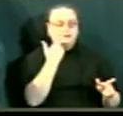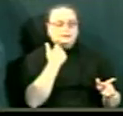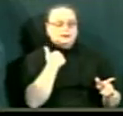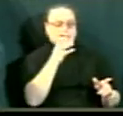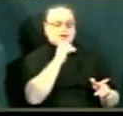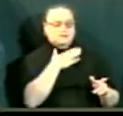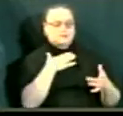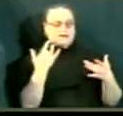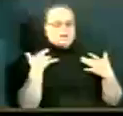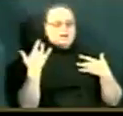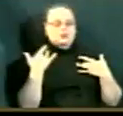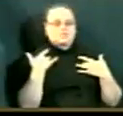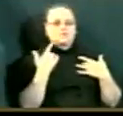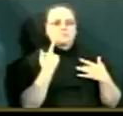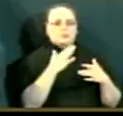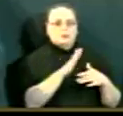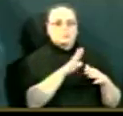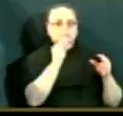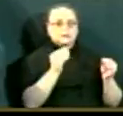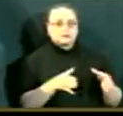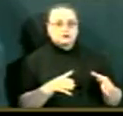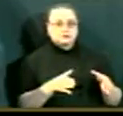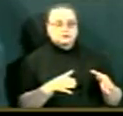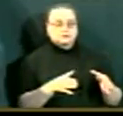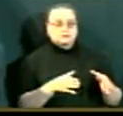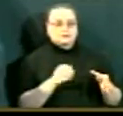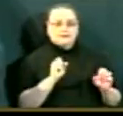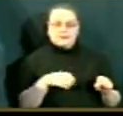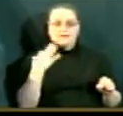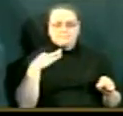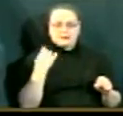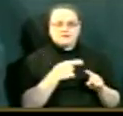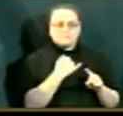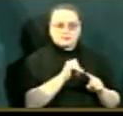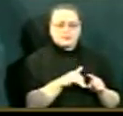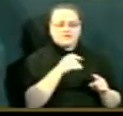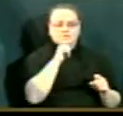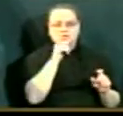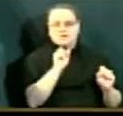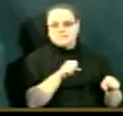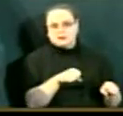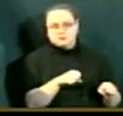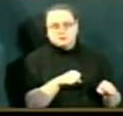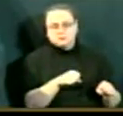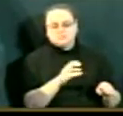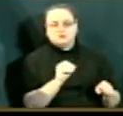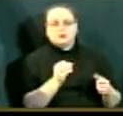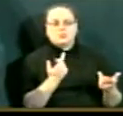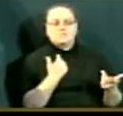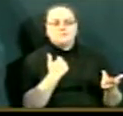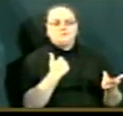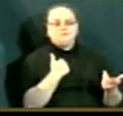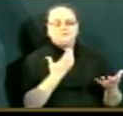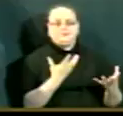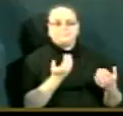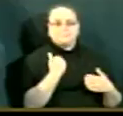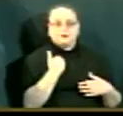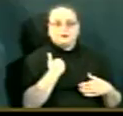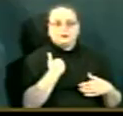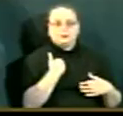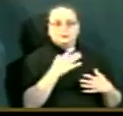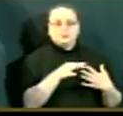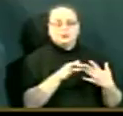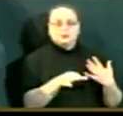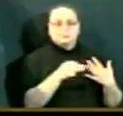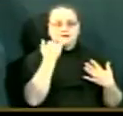guess my concern is for those teachers that could benefit from it, they will not be able to. So I would like to have the